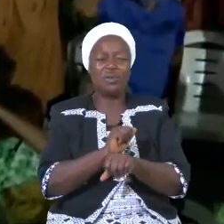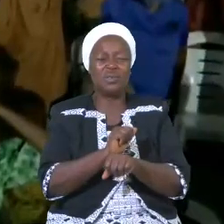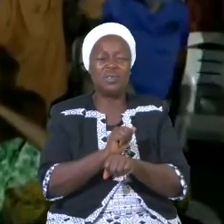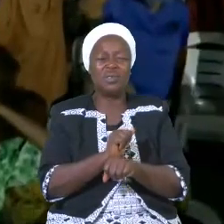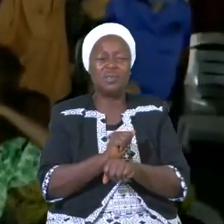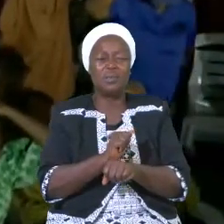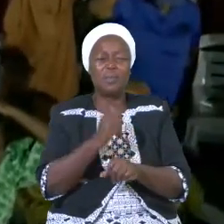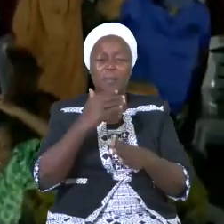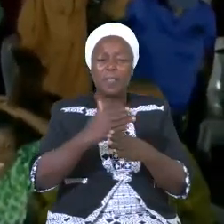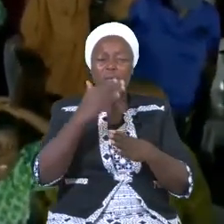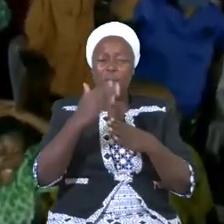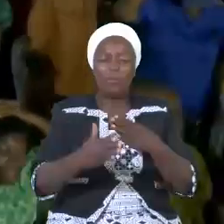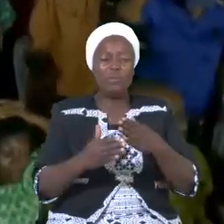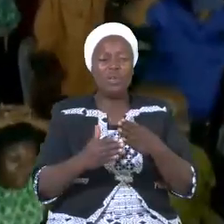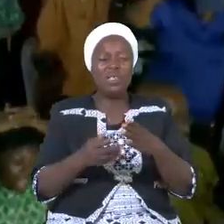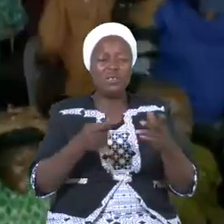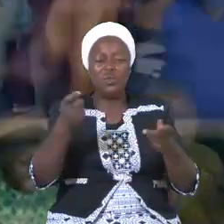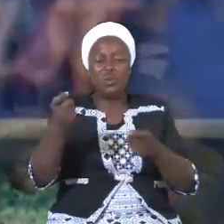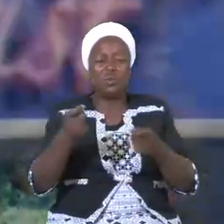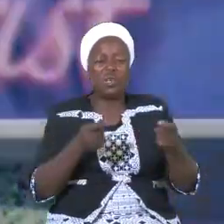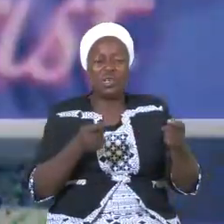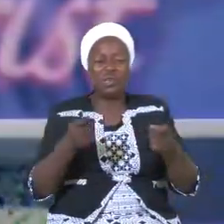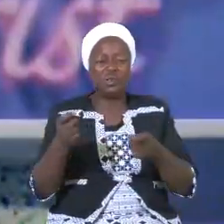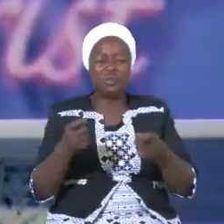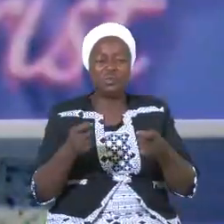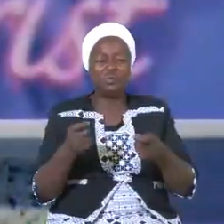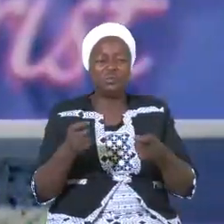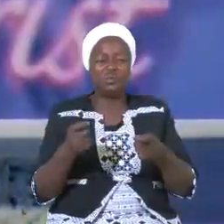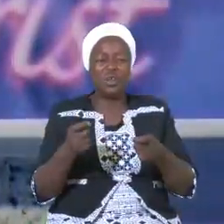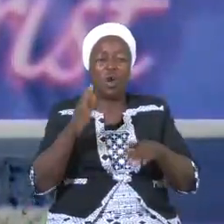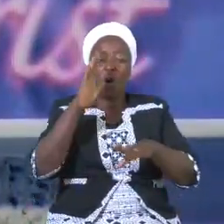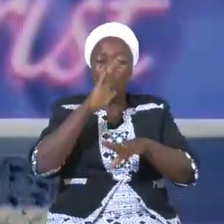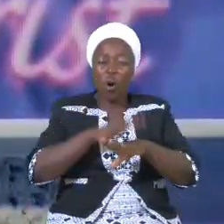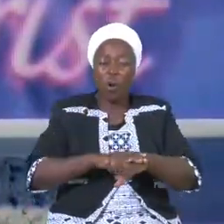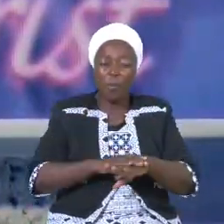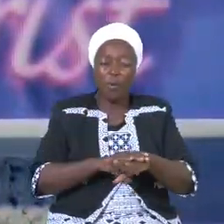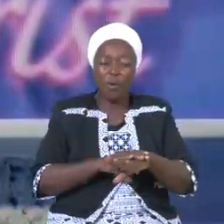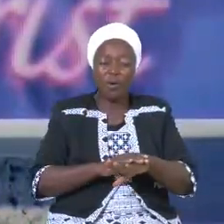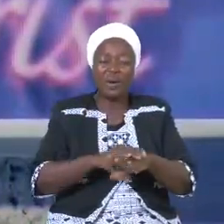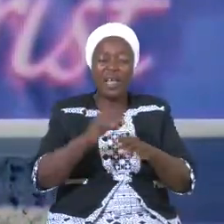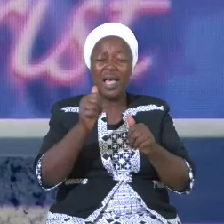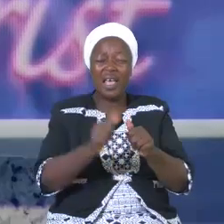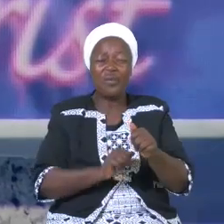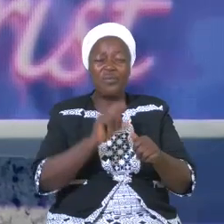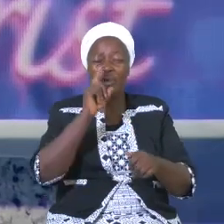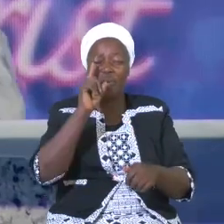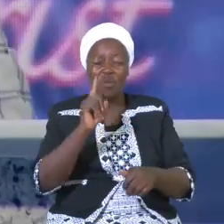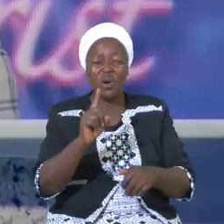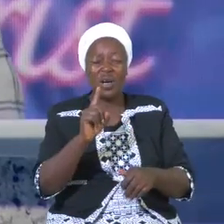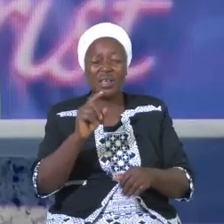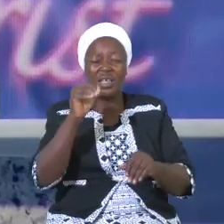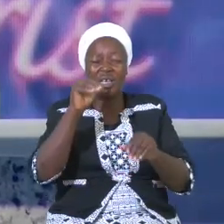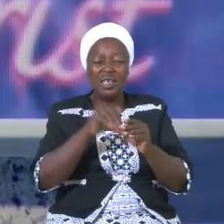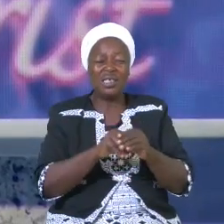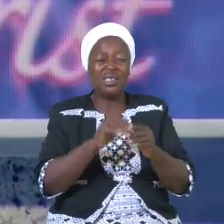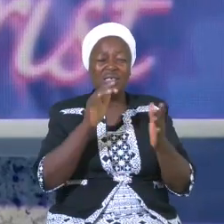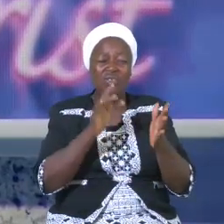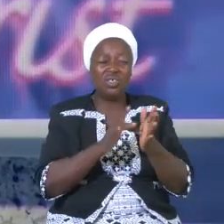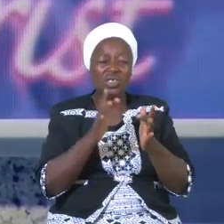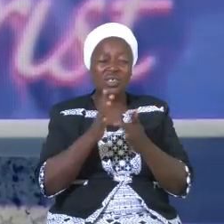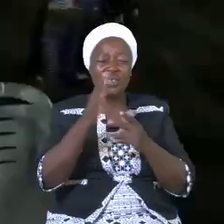complete dominion upon everyone in jesus